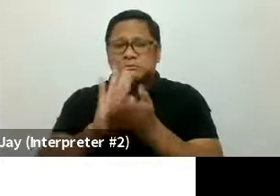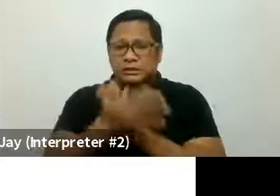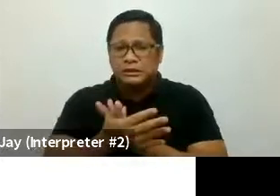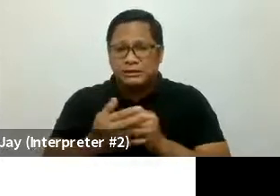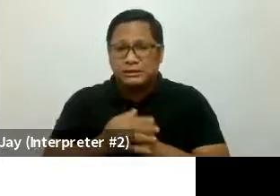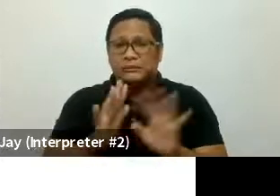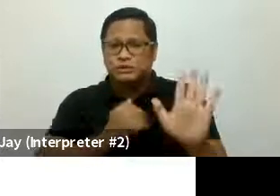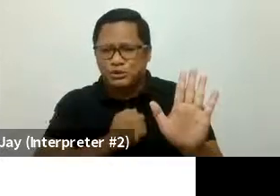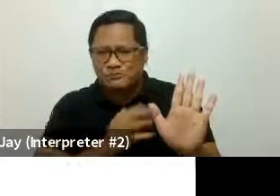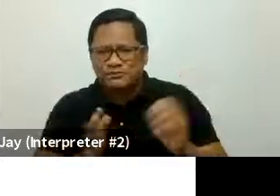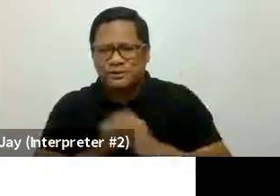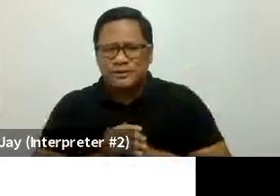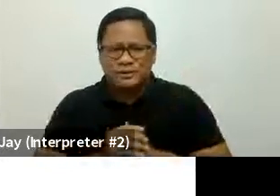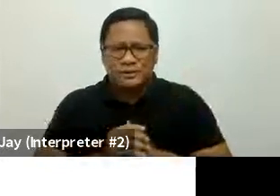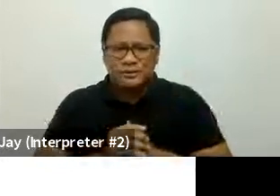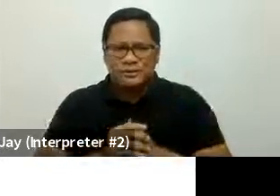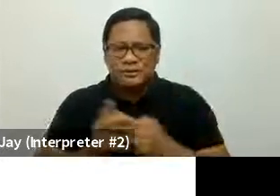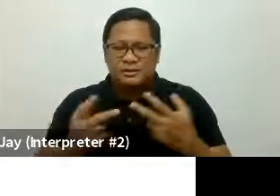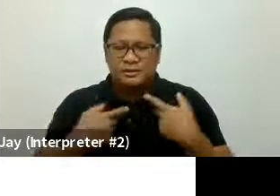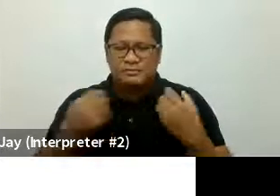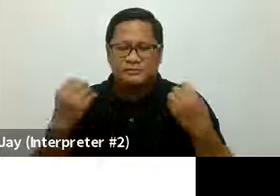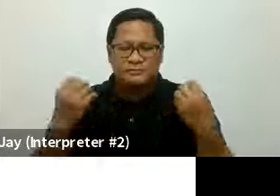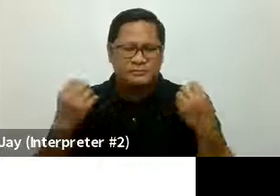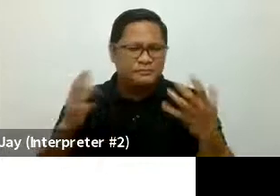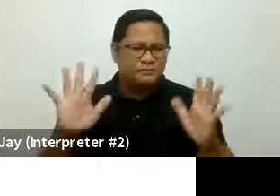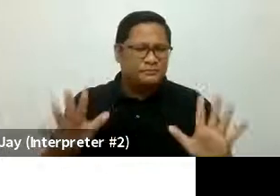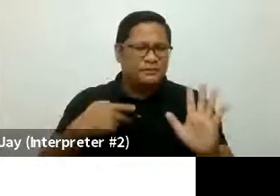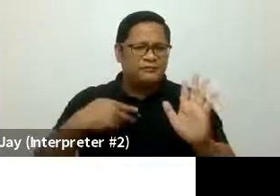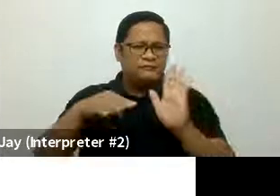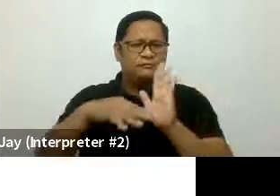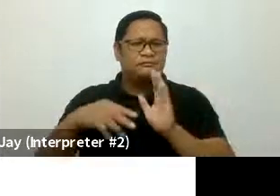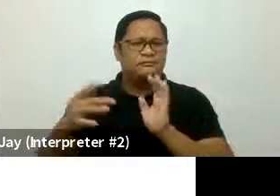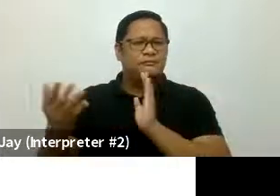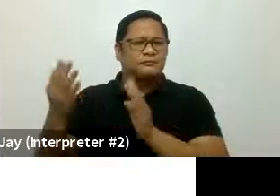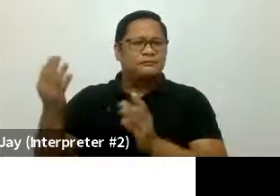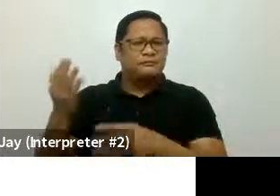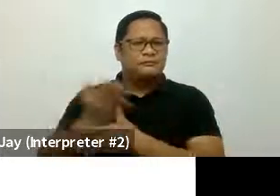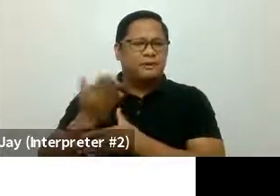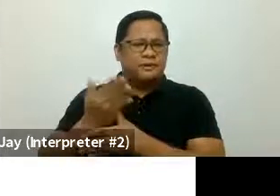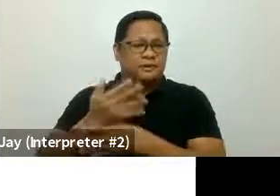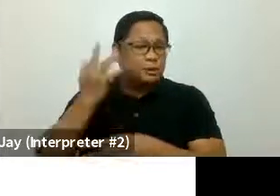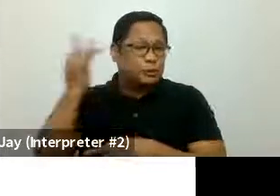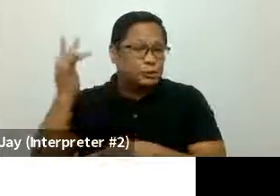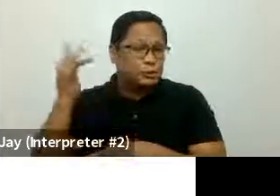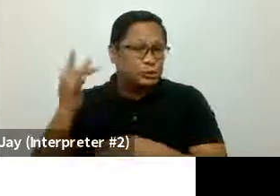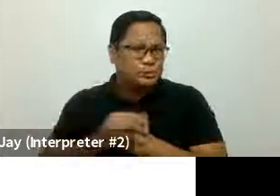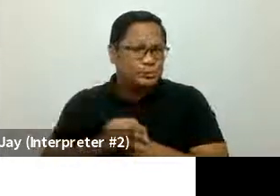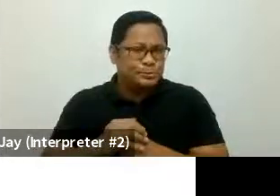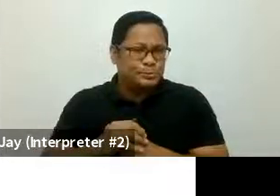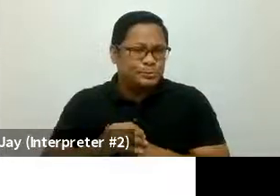sorry, I have too many. I'll just stop this. Okay.